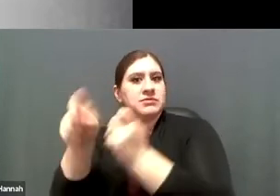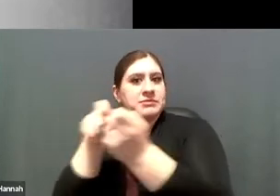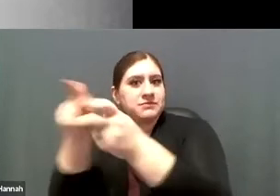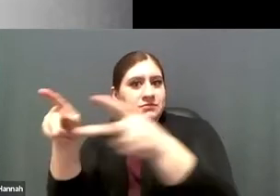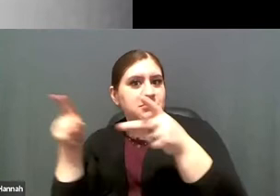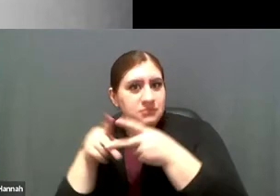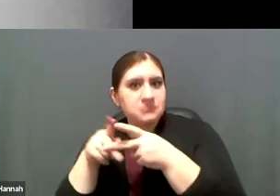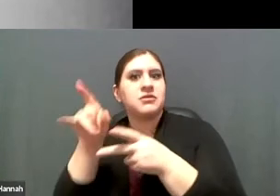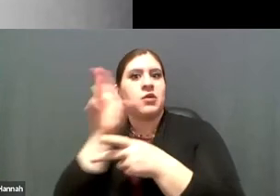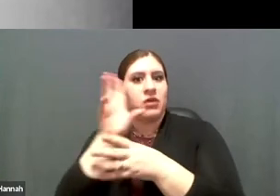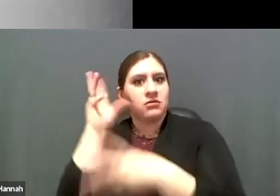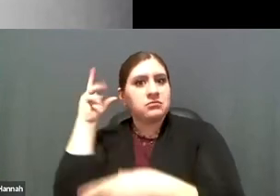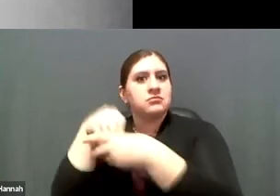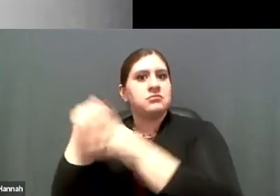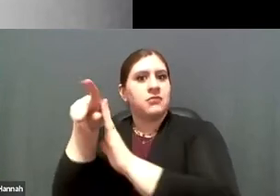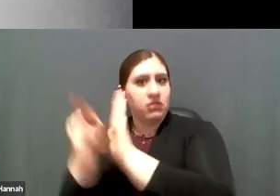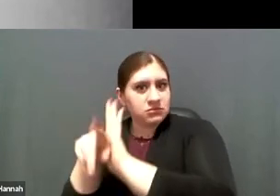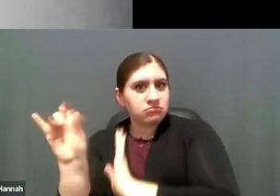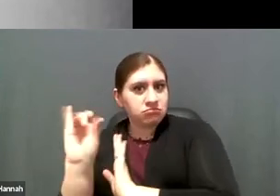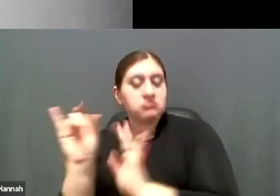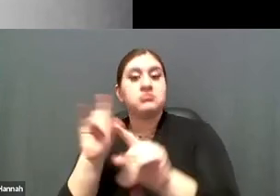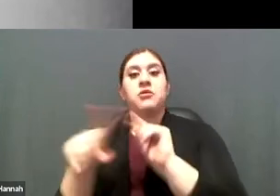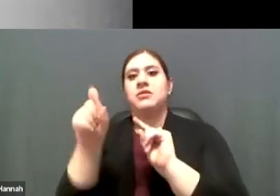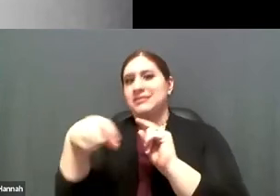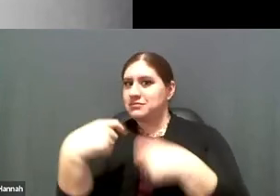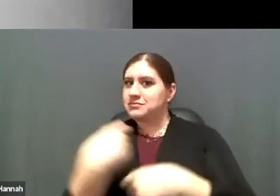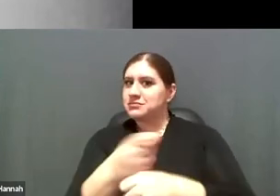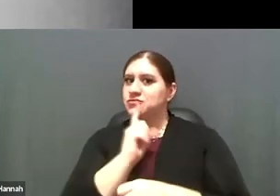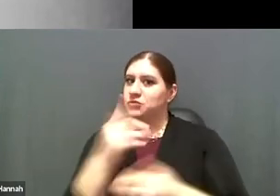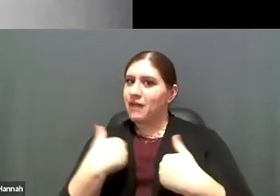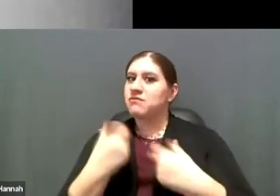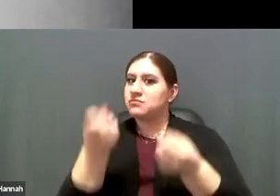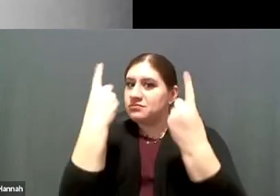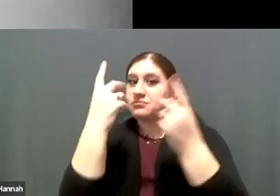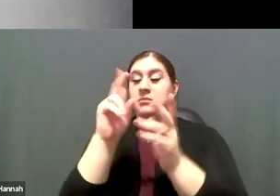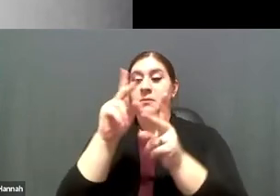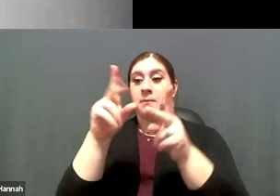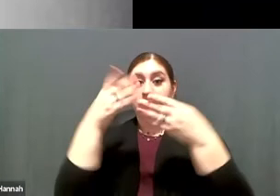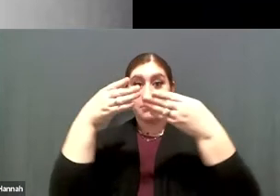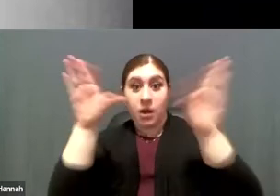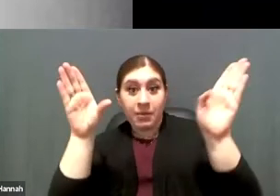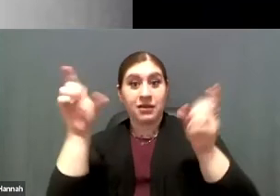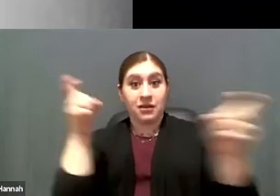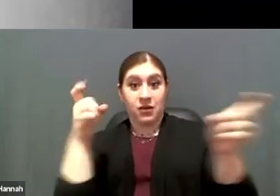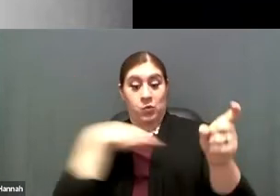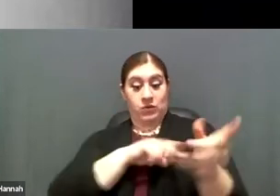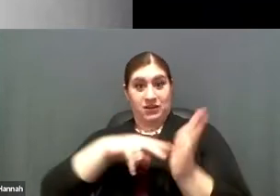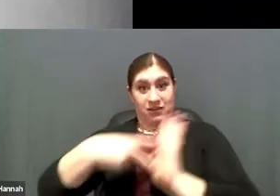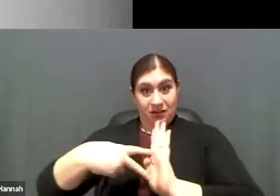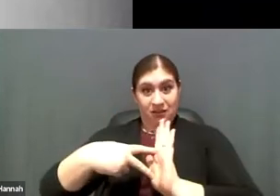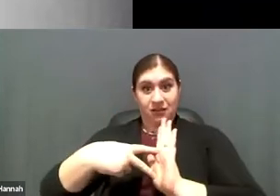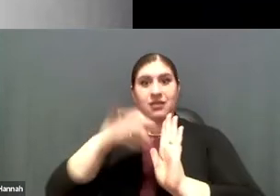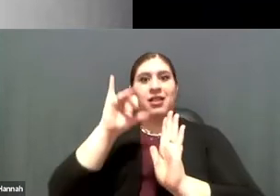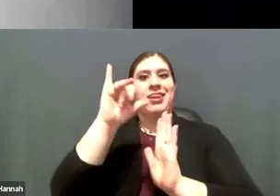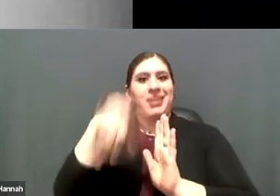that implements policy as well. So we need to make sure we understand public administration as we are defining it, those